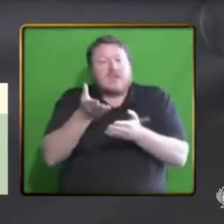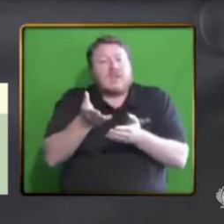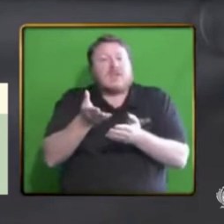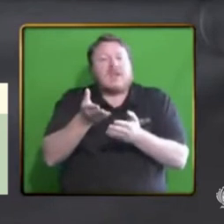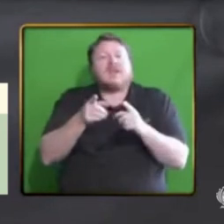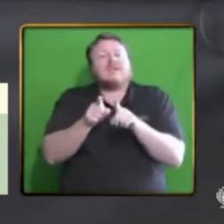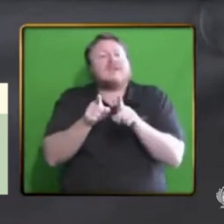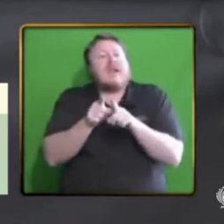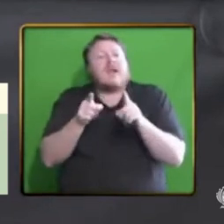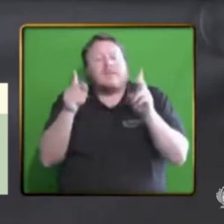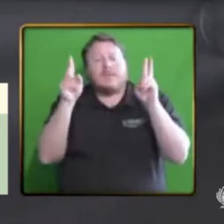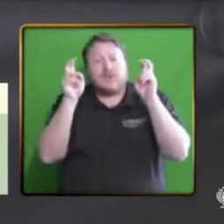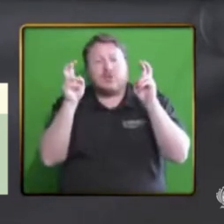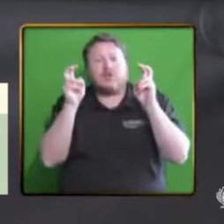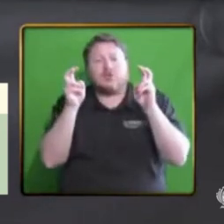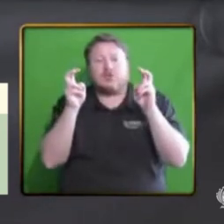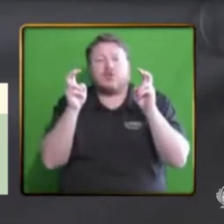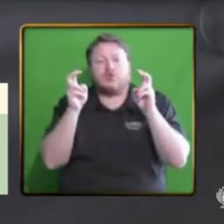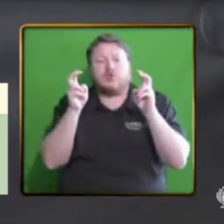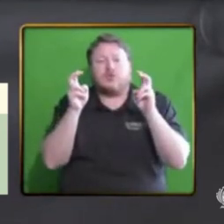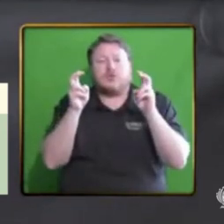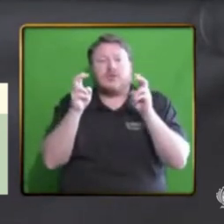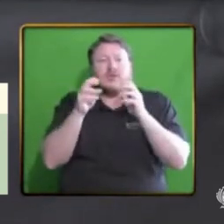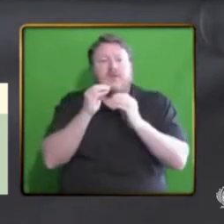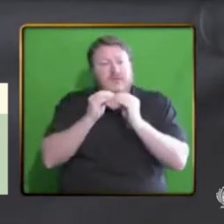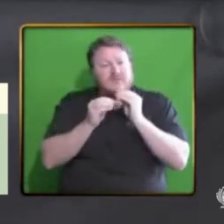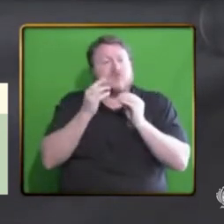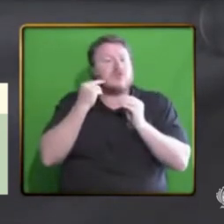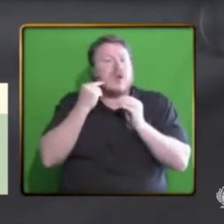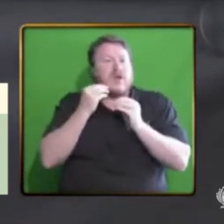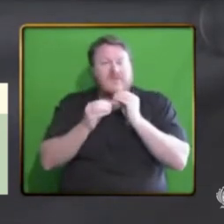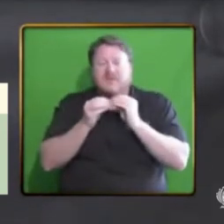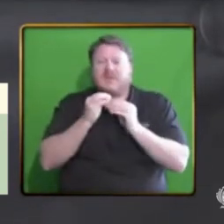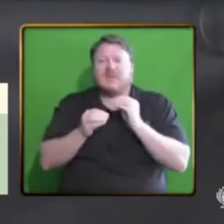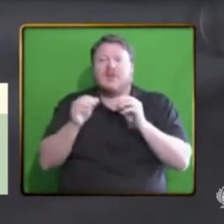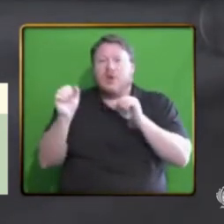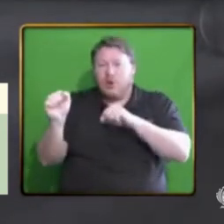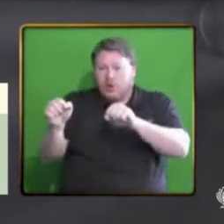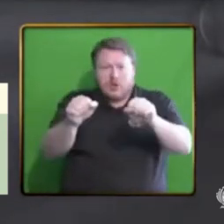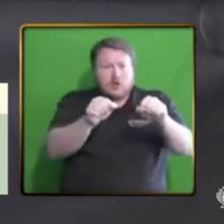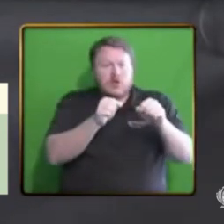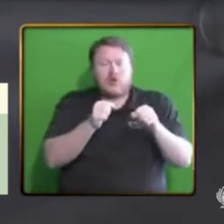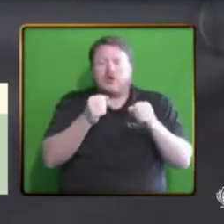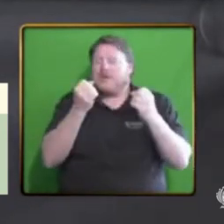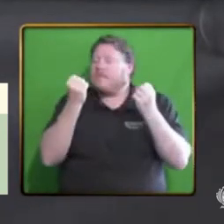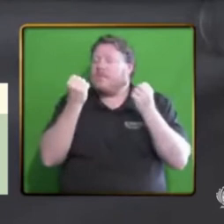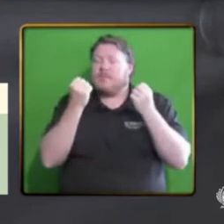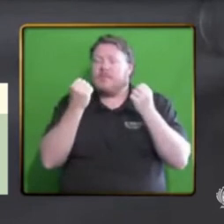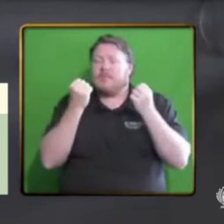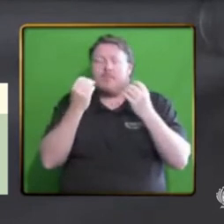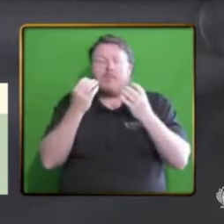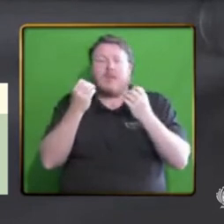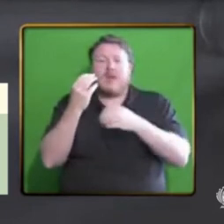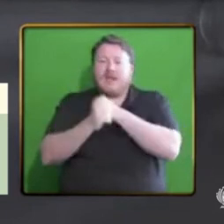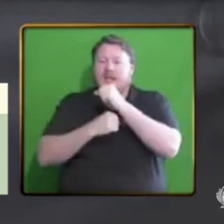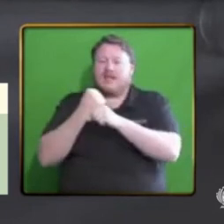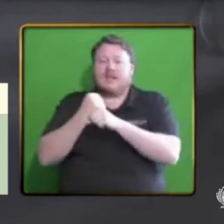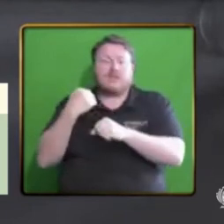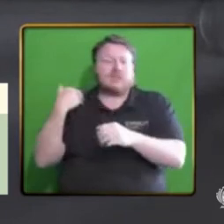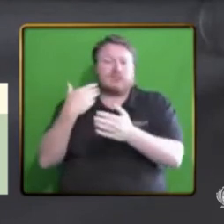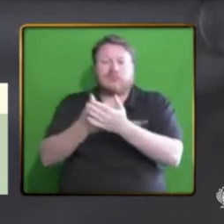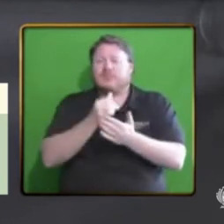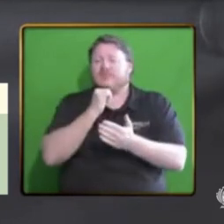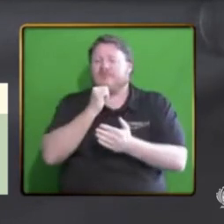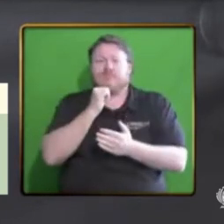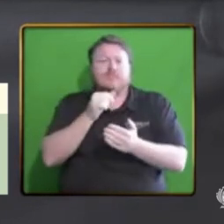which agreement has not been possible over many decades. And the document aims, above all,